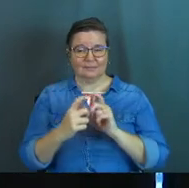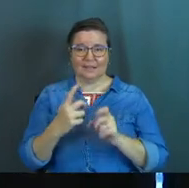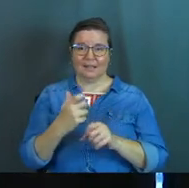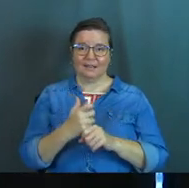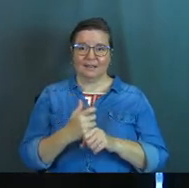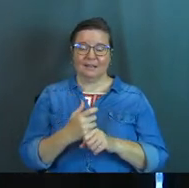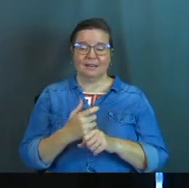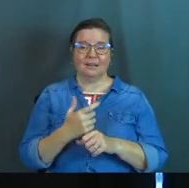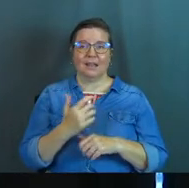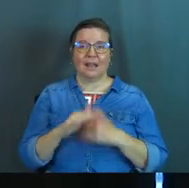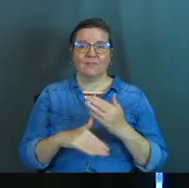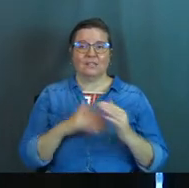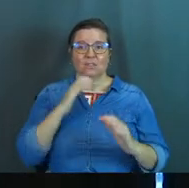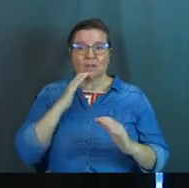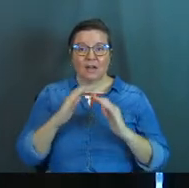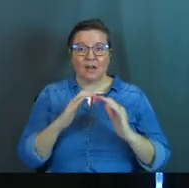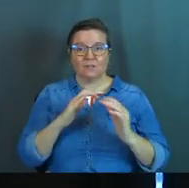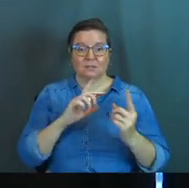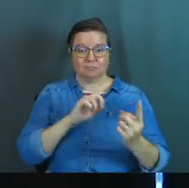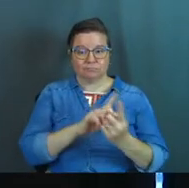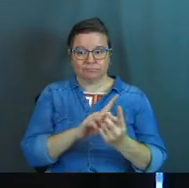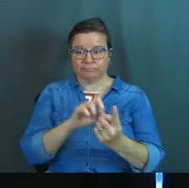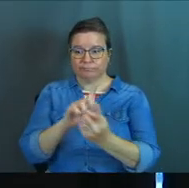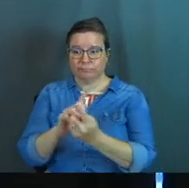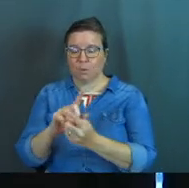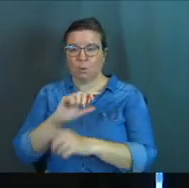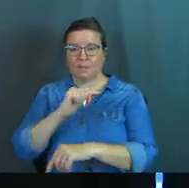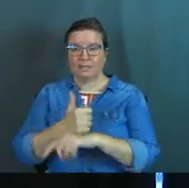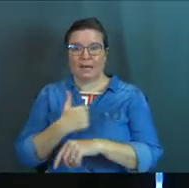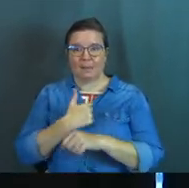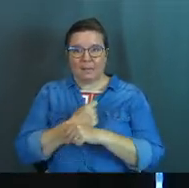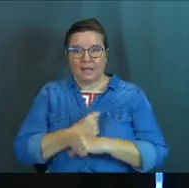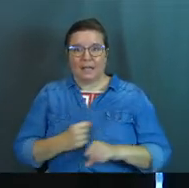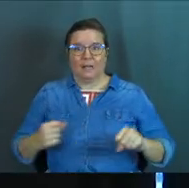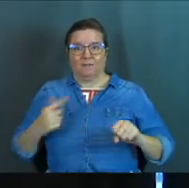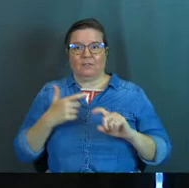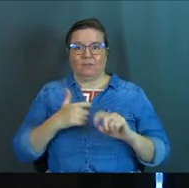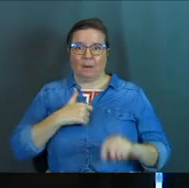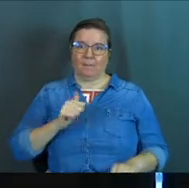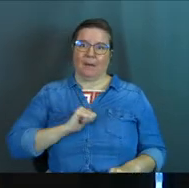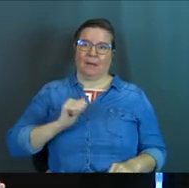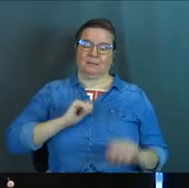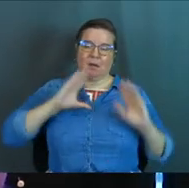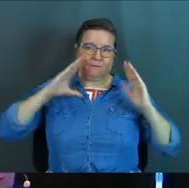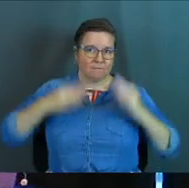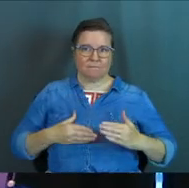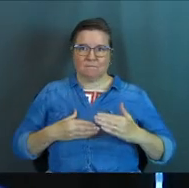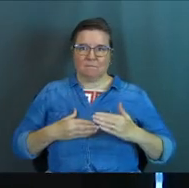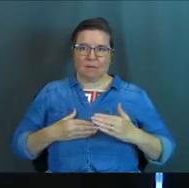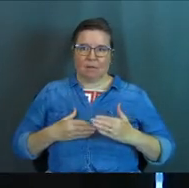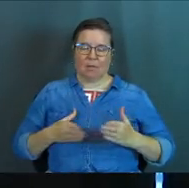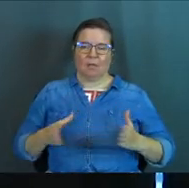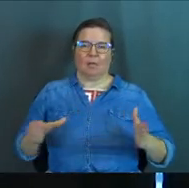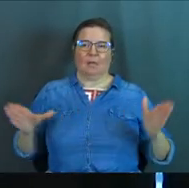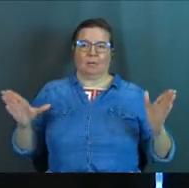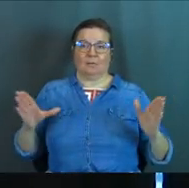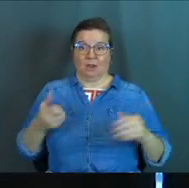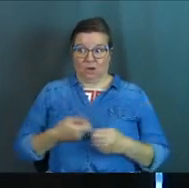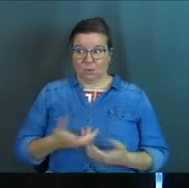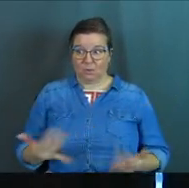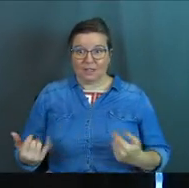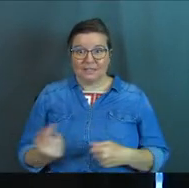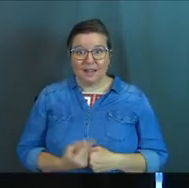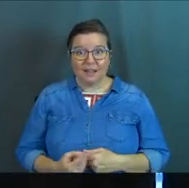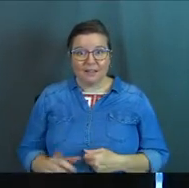Was getting every single conversation I had was setting me free from myself. Are you exhausted